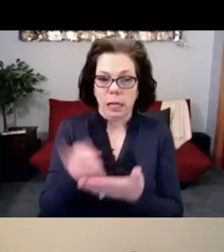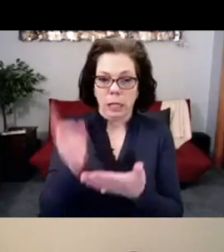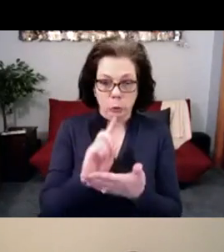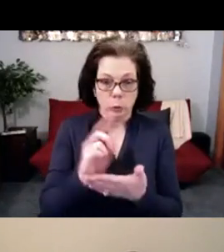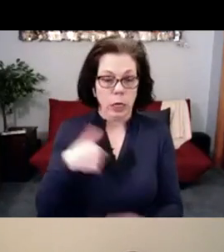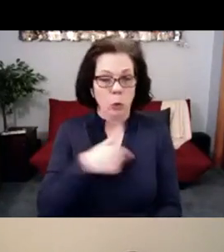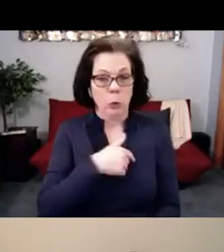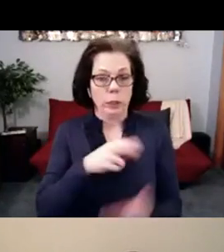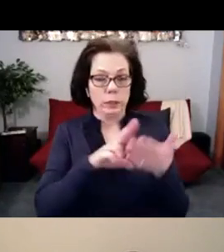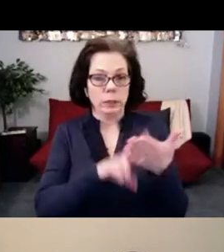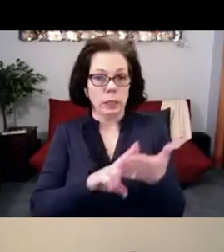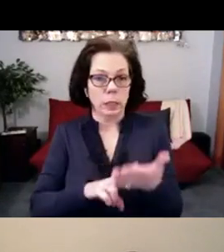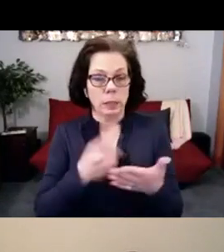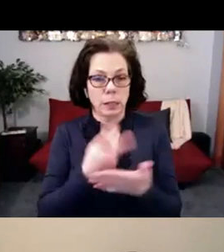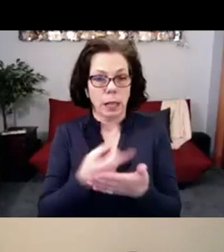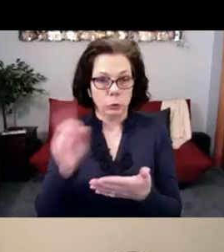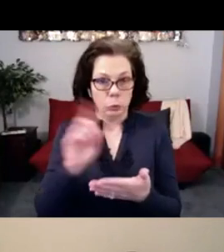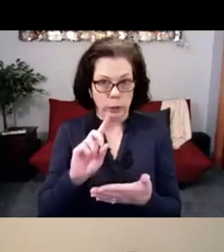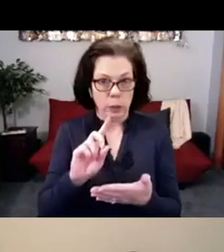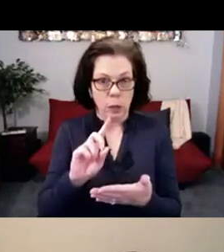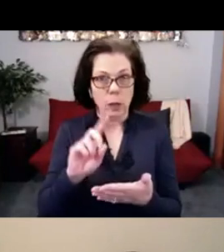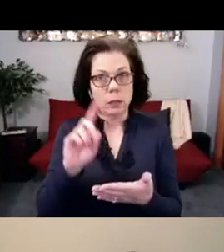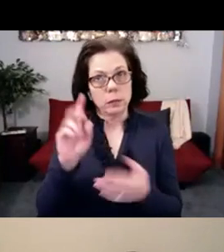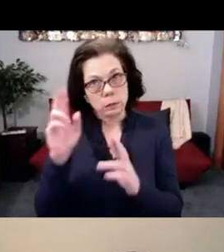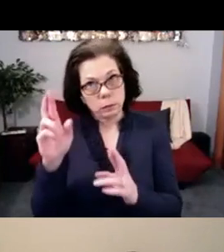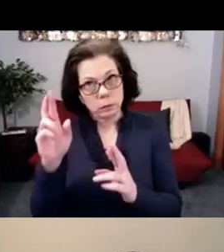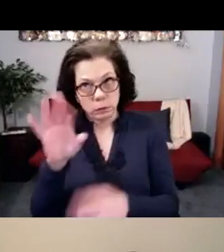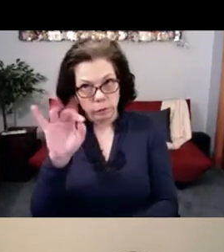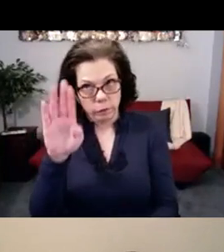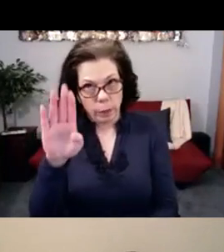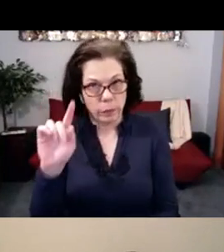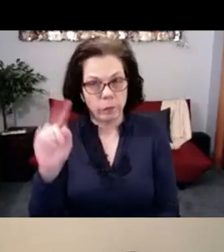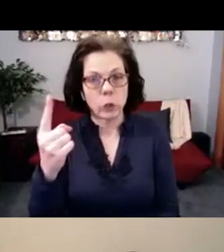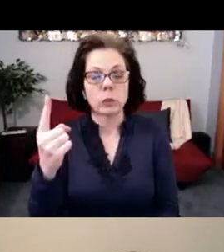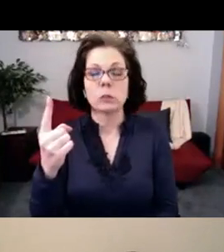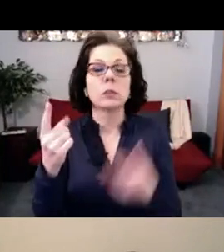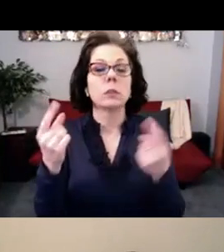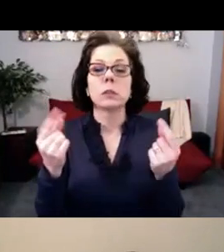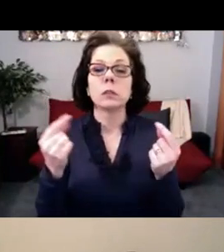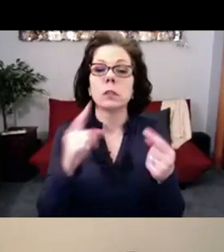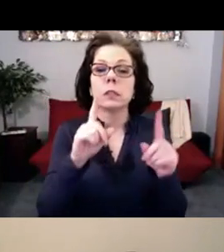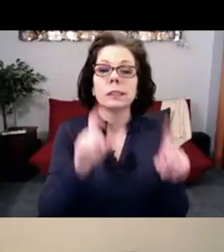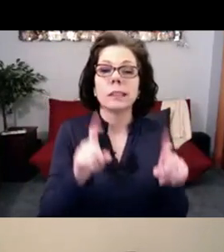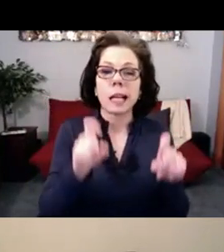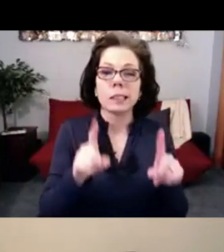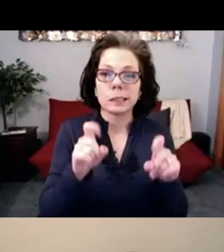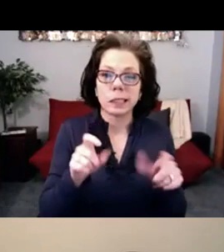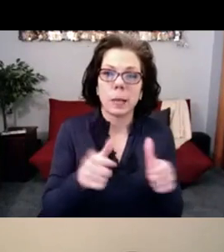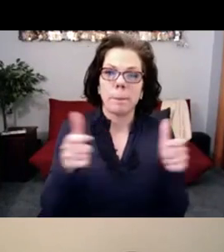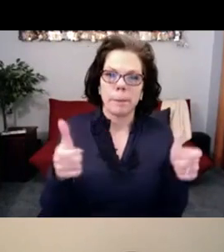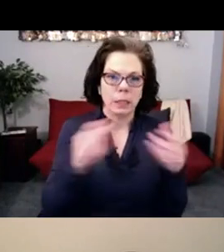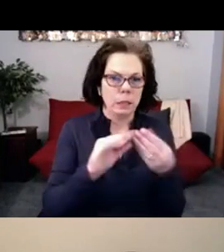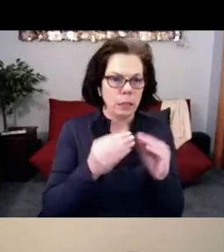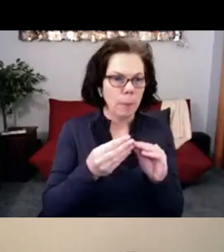up last week, and it's supposed to come out around February 1st, but it involves testing larger numbers of